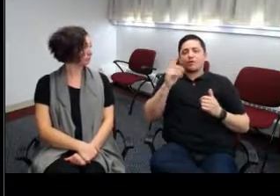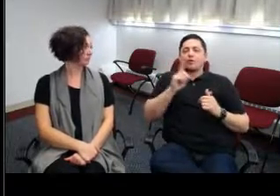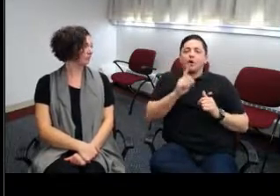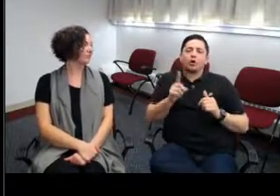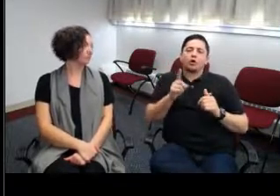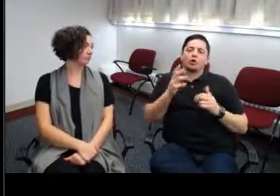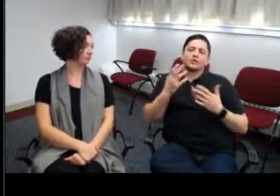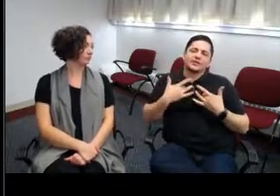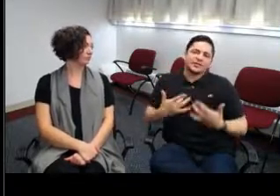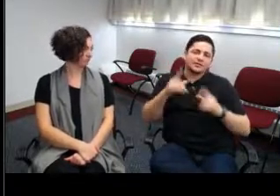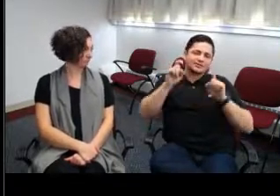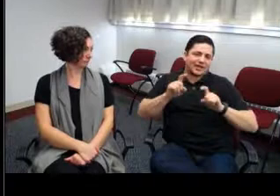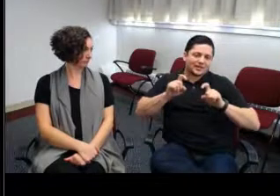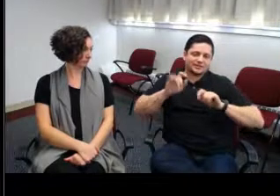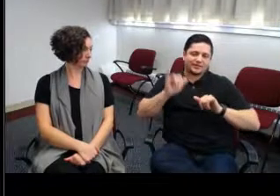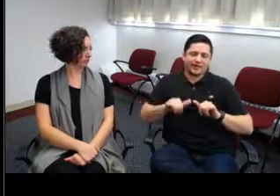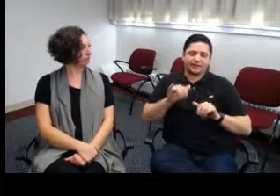I mean,